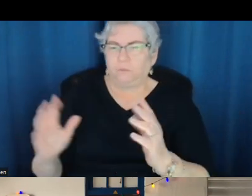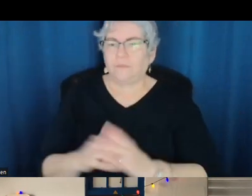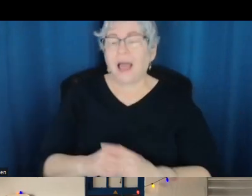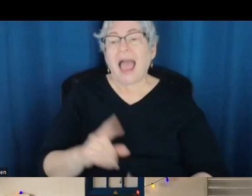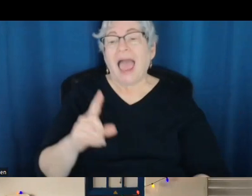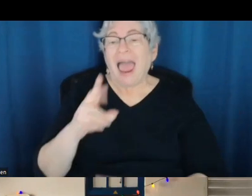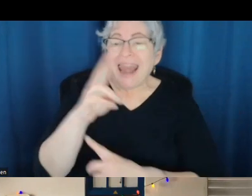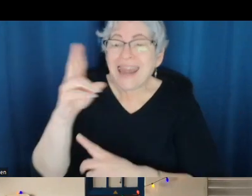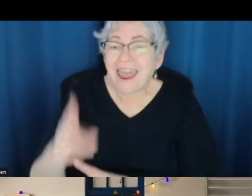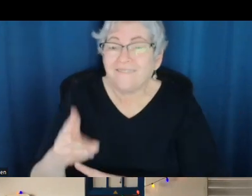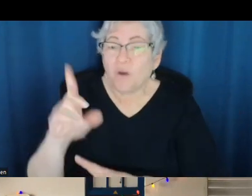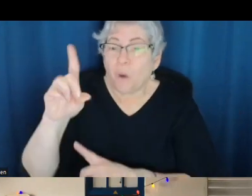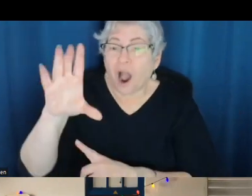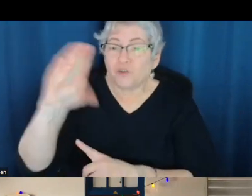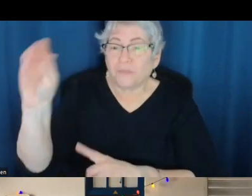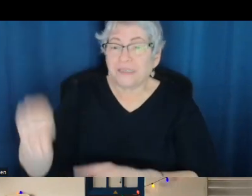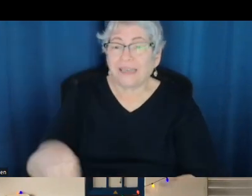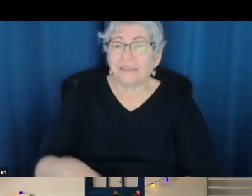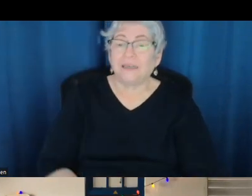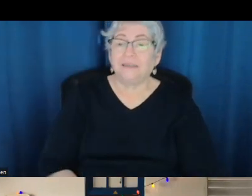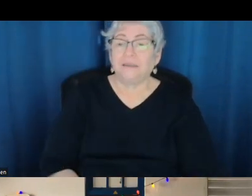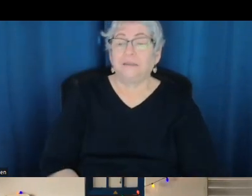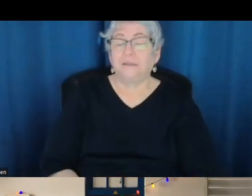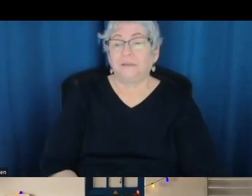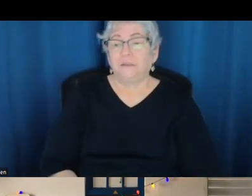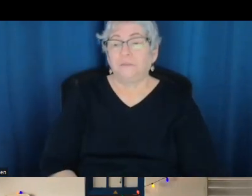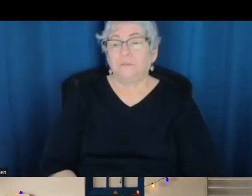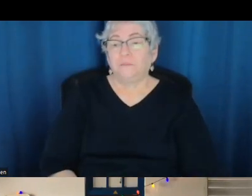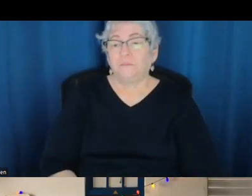Never 100%, I would say.